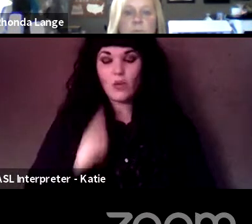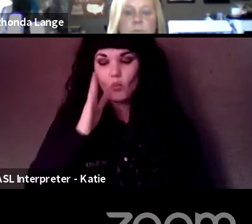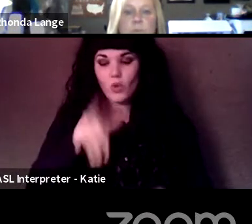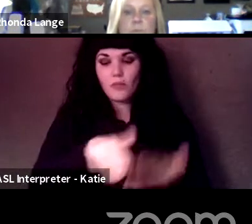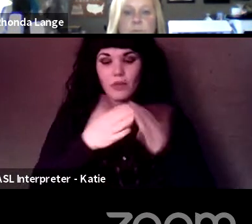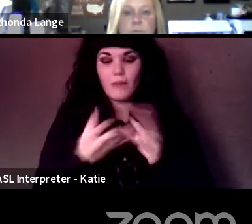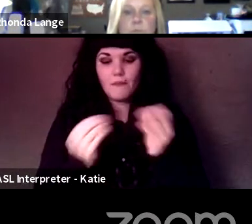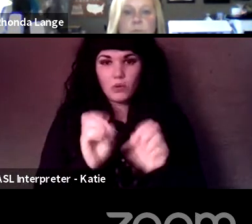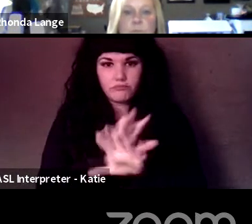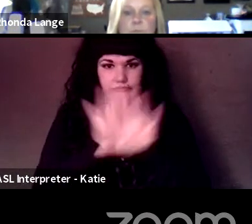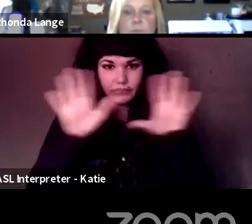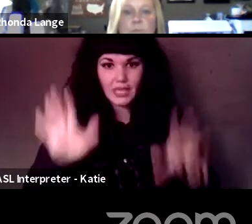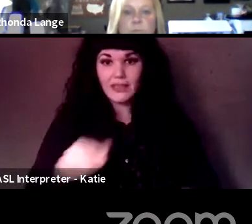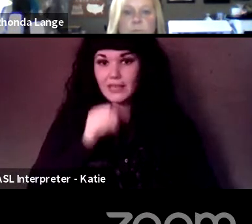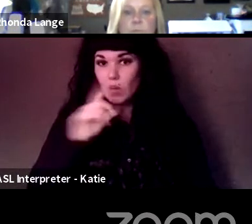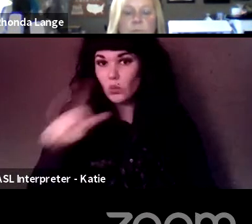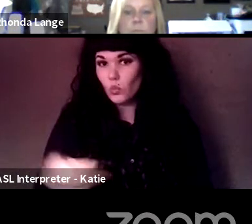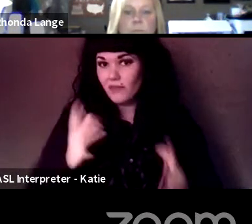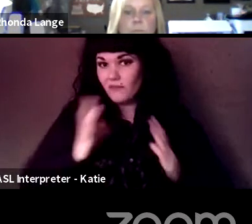vacation and PTO. Thank you.